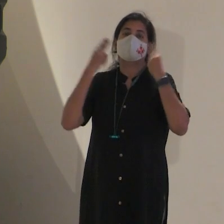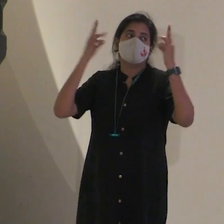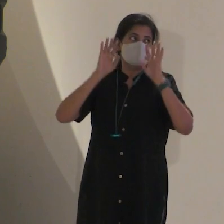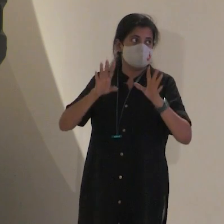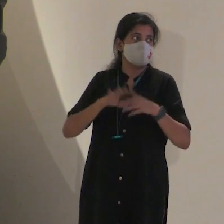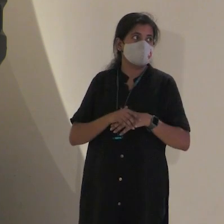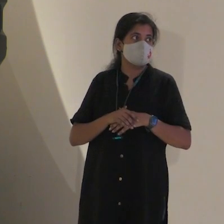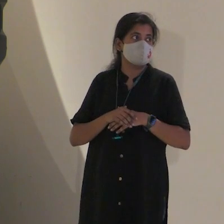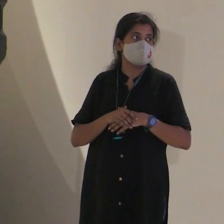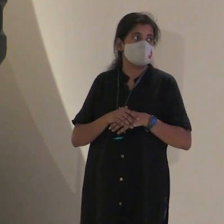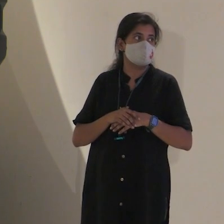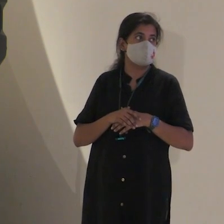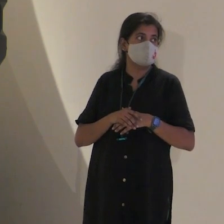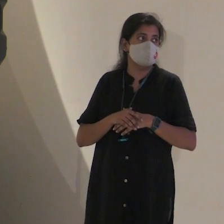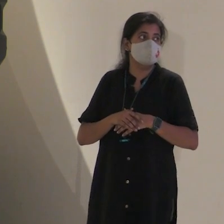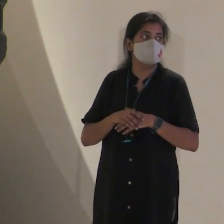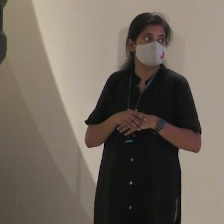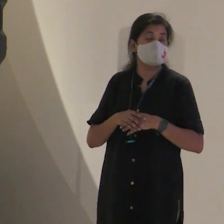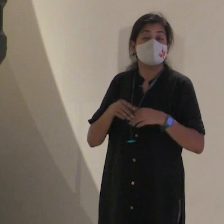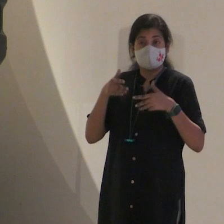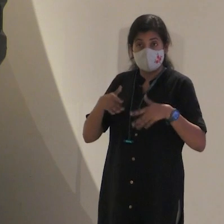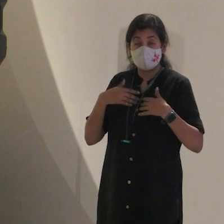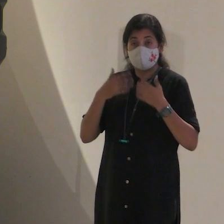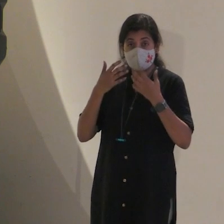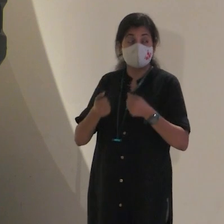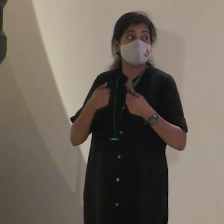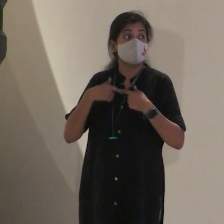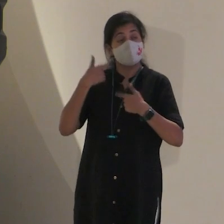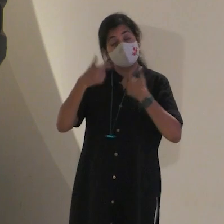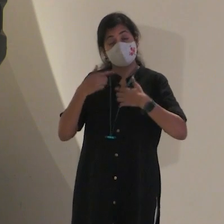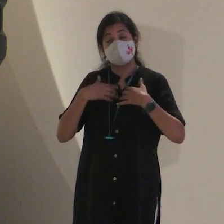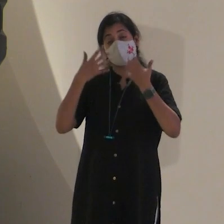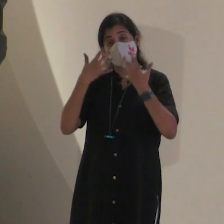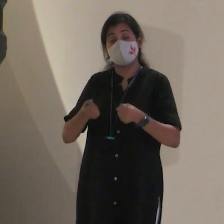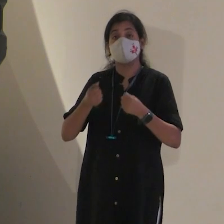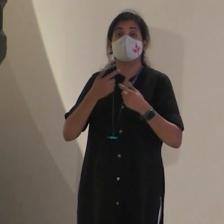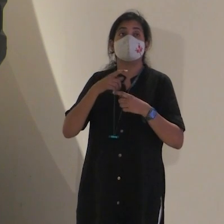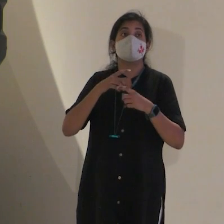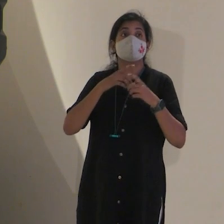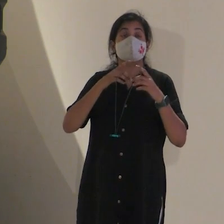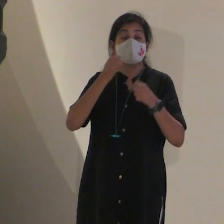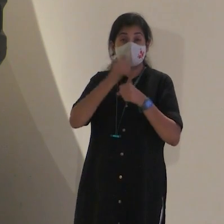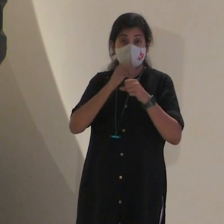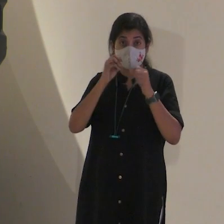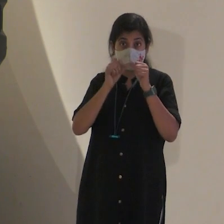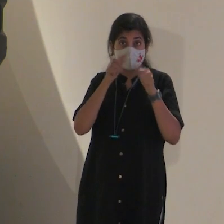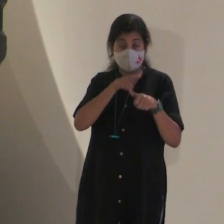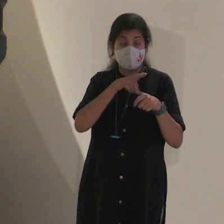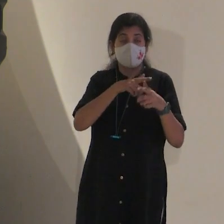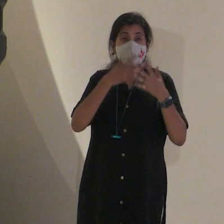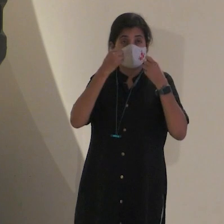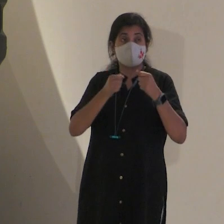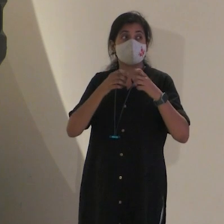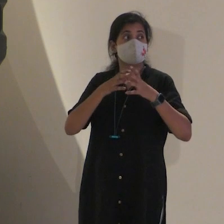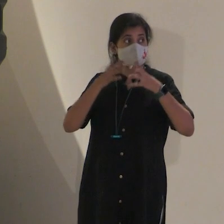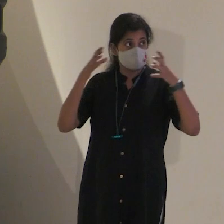Historical need of the moment for me has always been to set up in Goa a conservation laboratory.